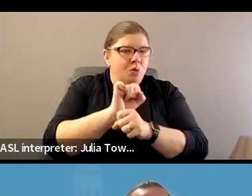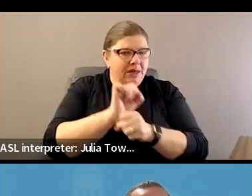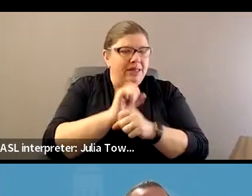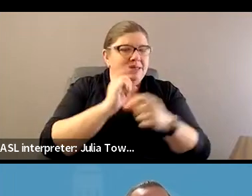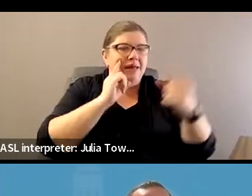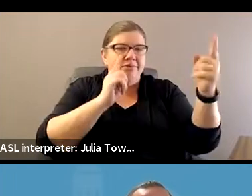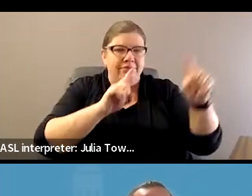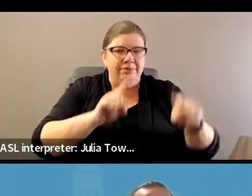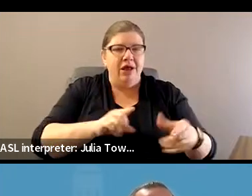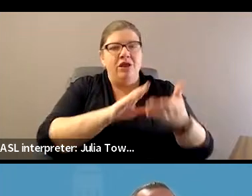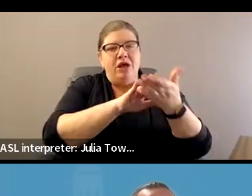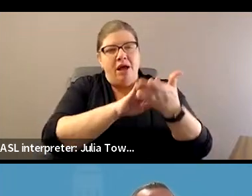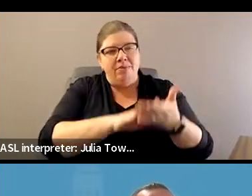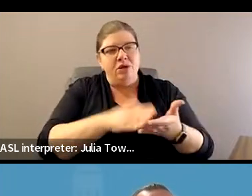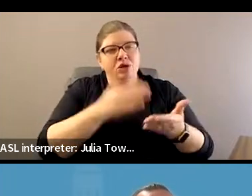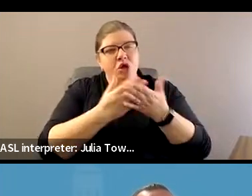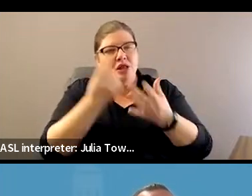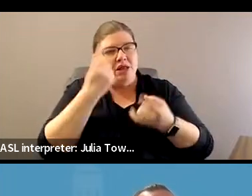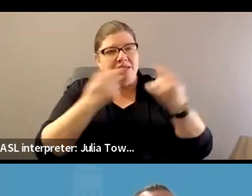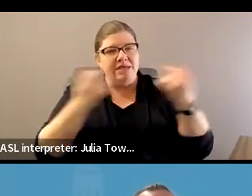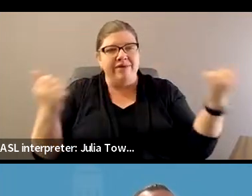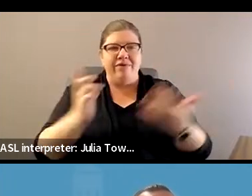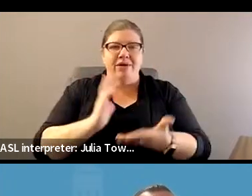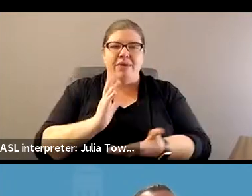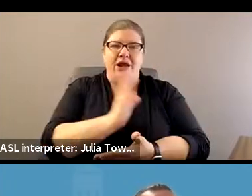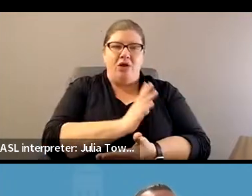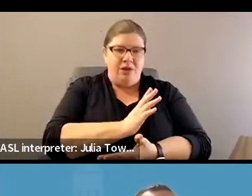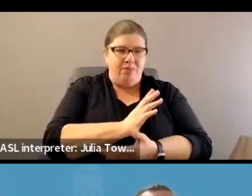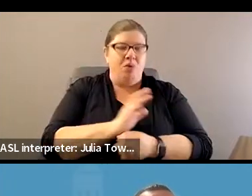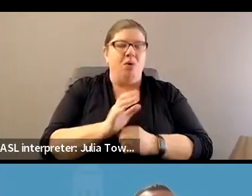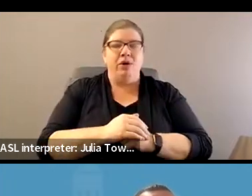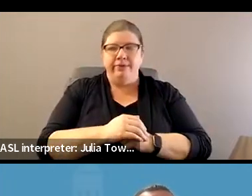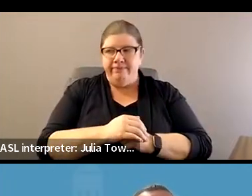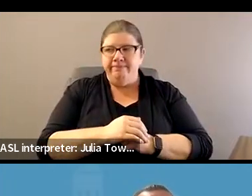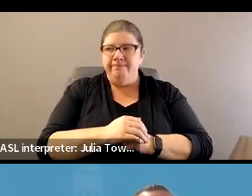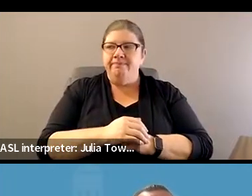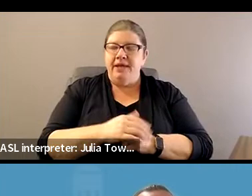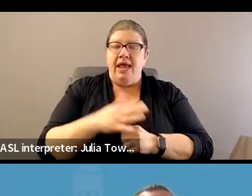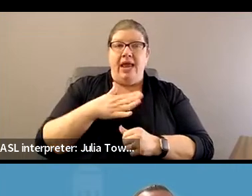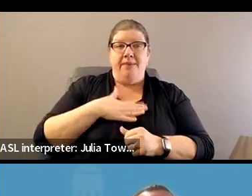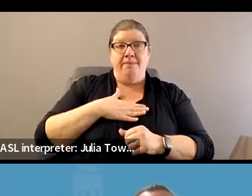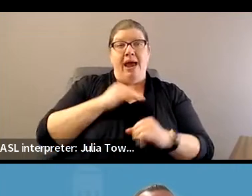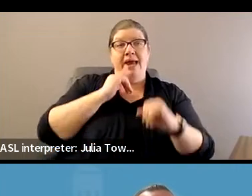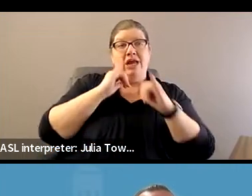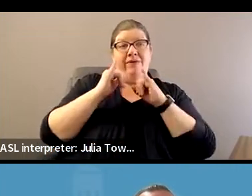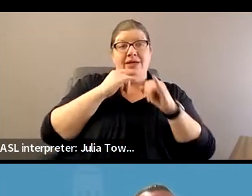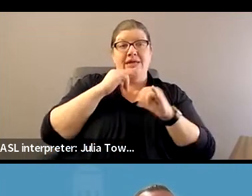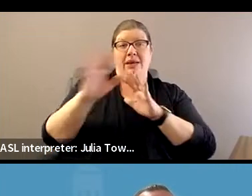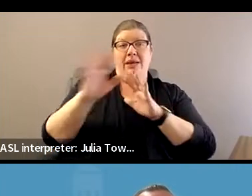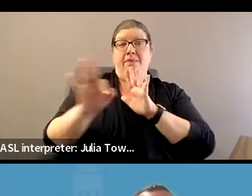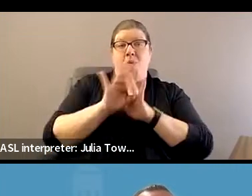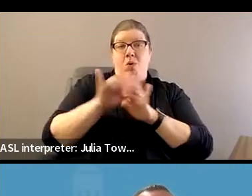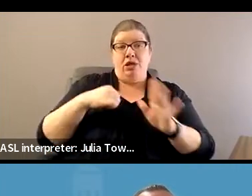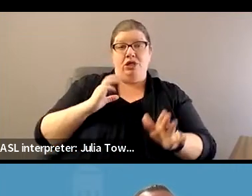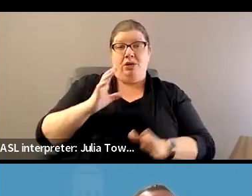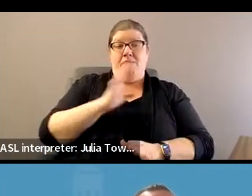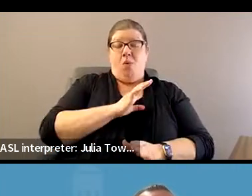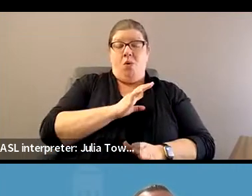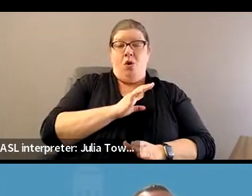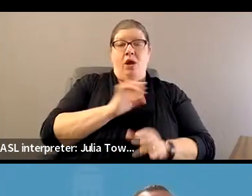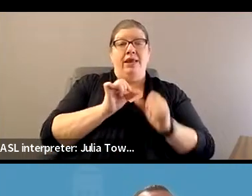the compliments and the good thoughts of everybody on the board. I said in my interview to be appointed to the board that a